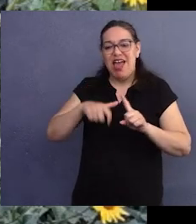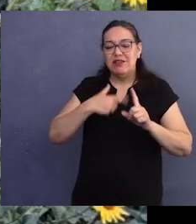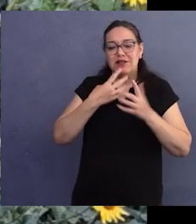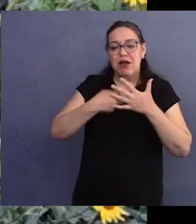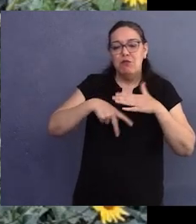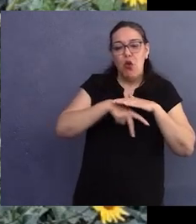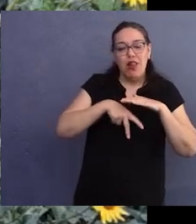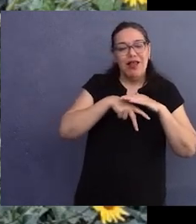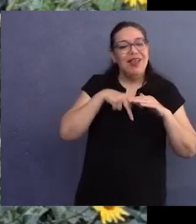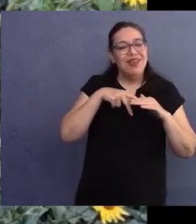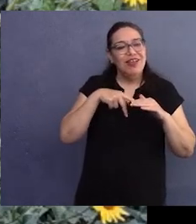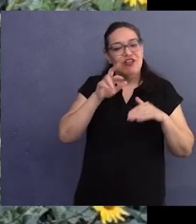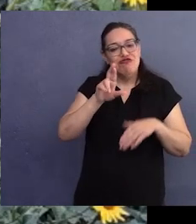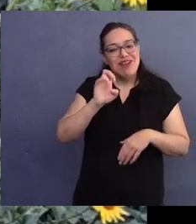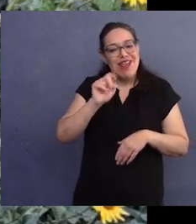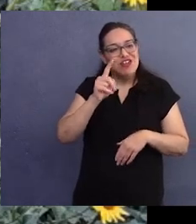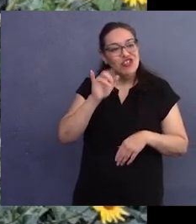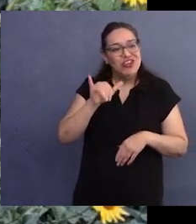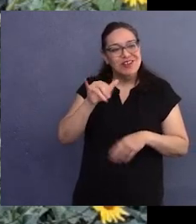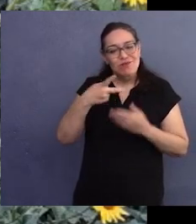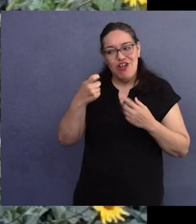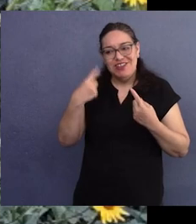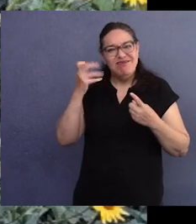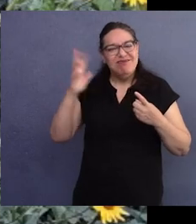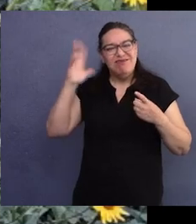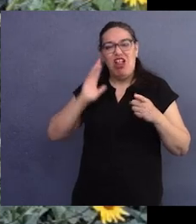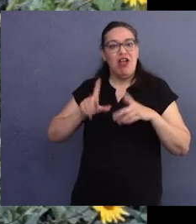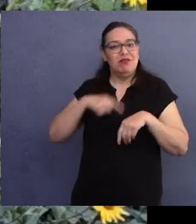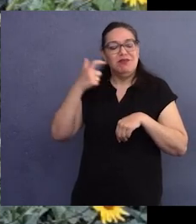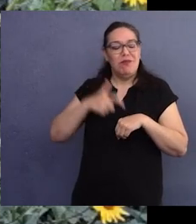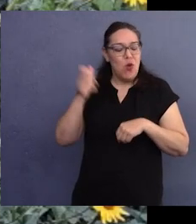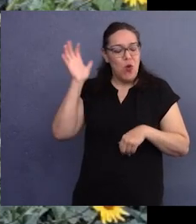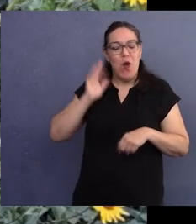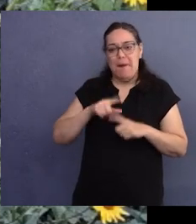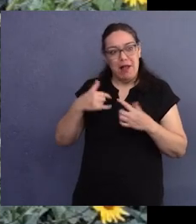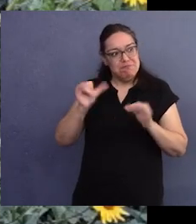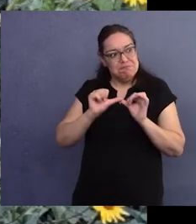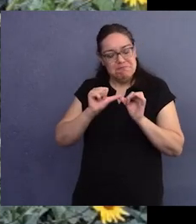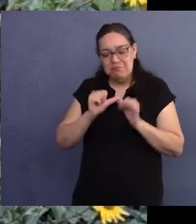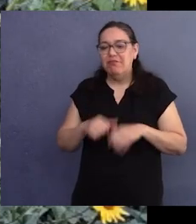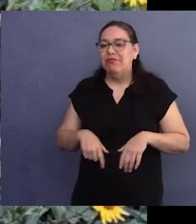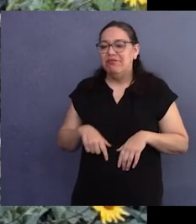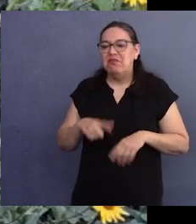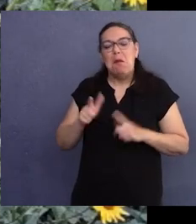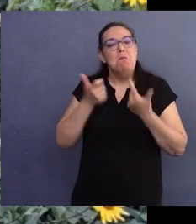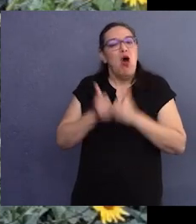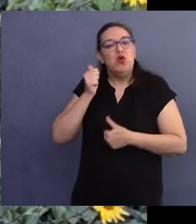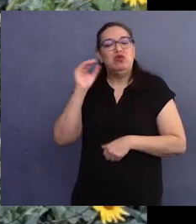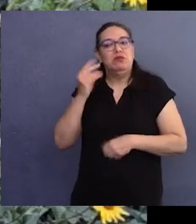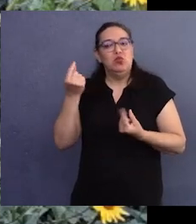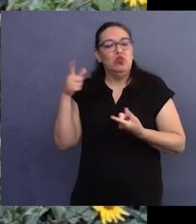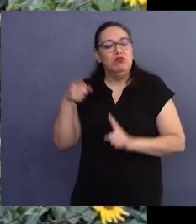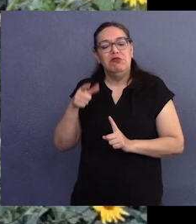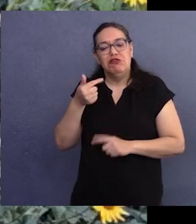I'm staying with them because they can't kick me out. Mhm. And but largely grant writing and stuff like that. I love it. It's fun. It's